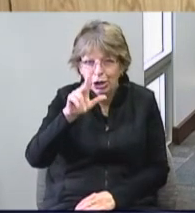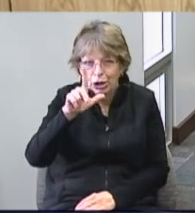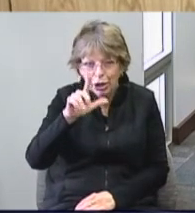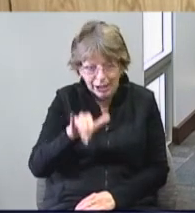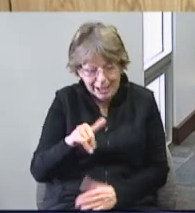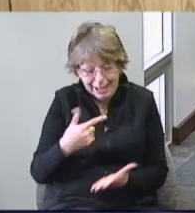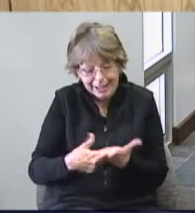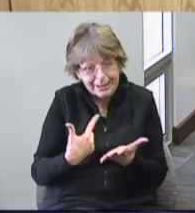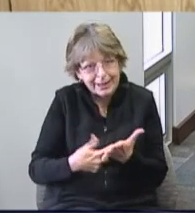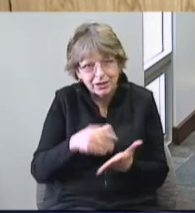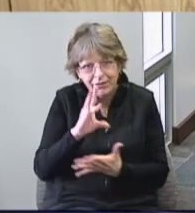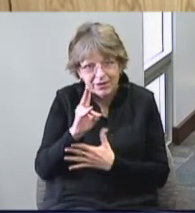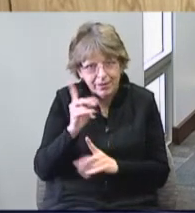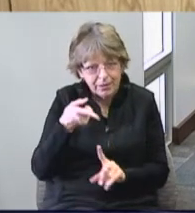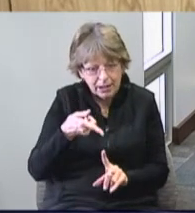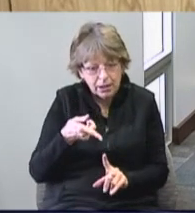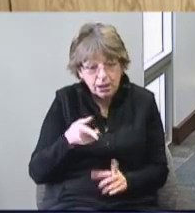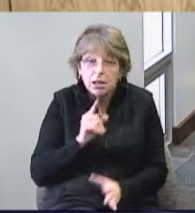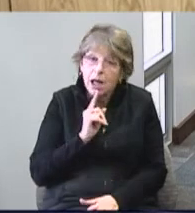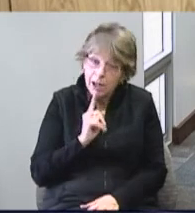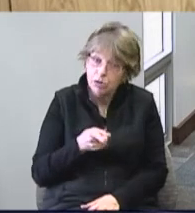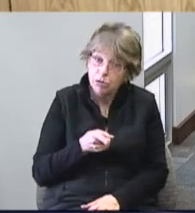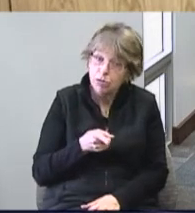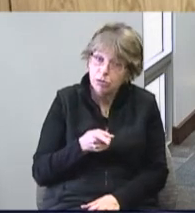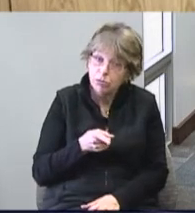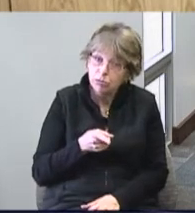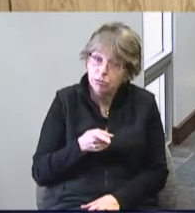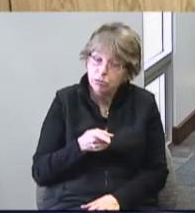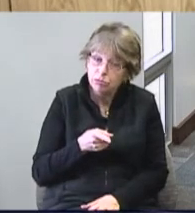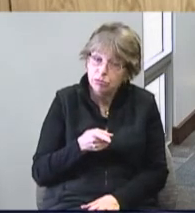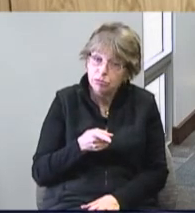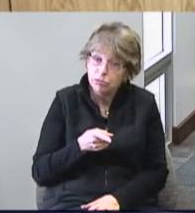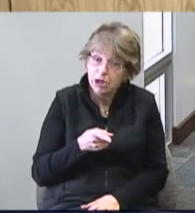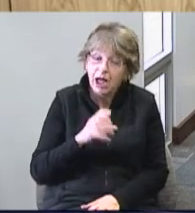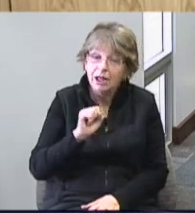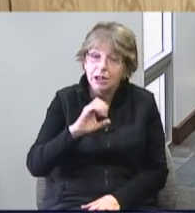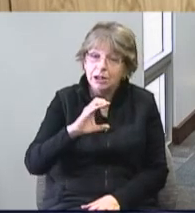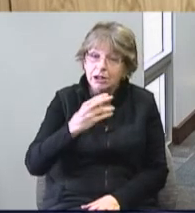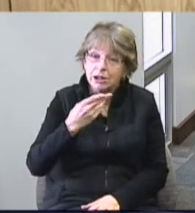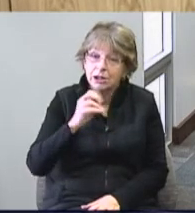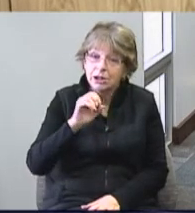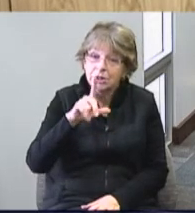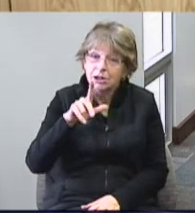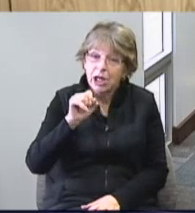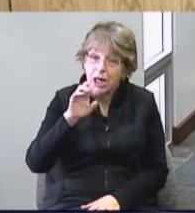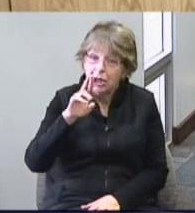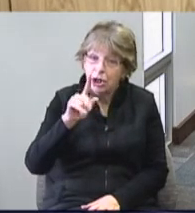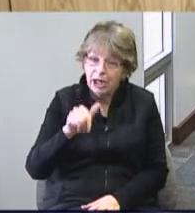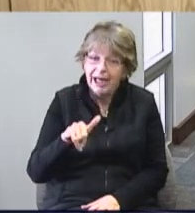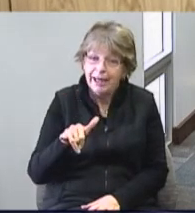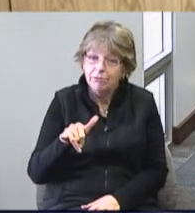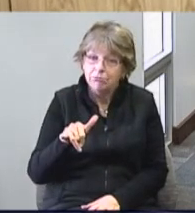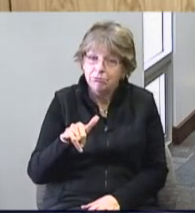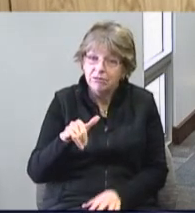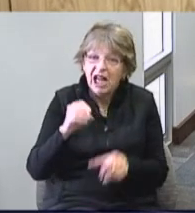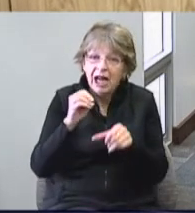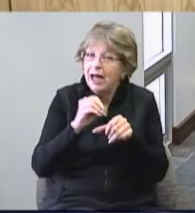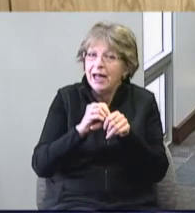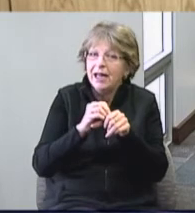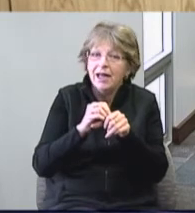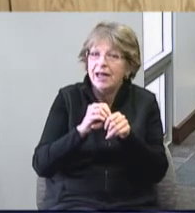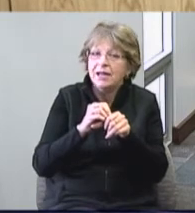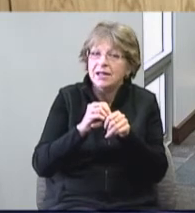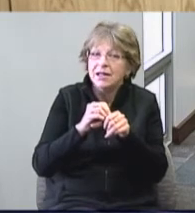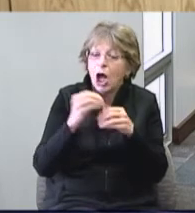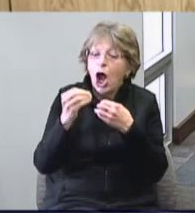points. It is a scholarly discussion sitting in an office, not real world. It's not about lying. It's not about police officers with